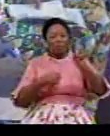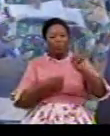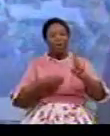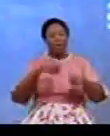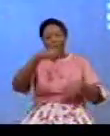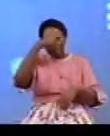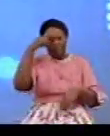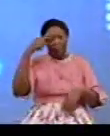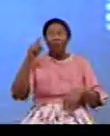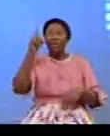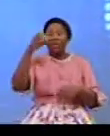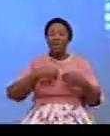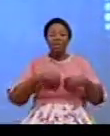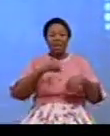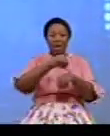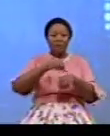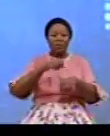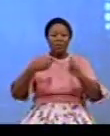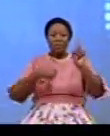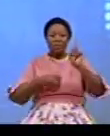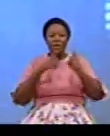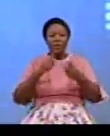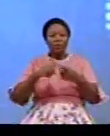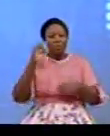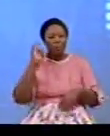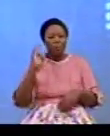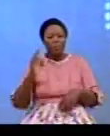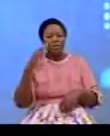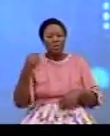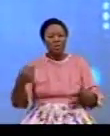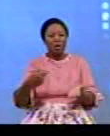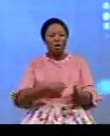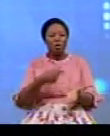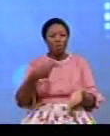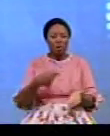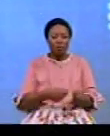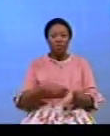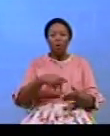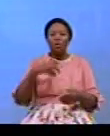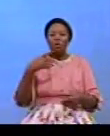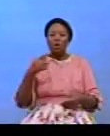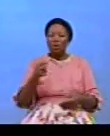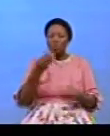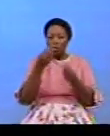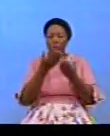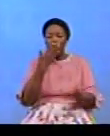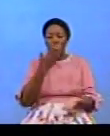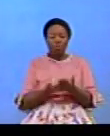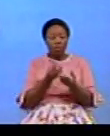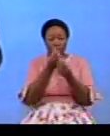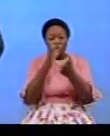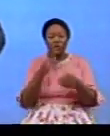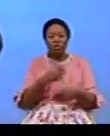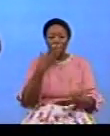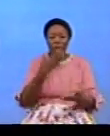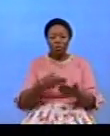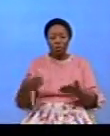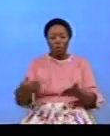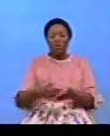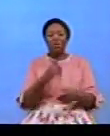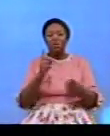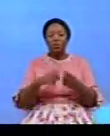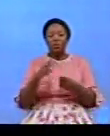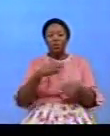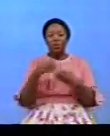same old drunkenness, the same old cigarette, and the same old bad